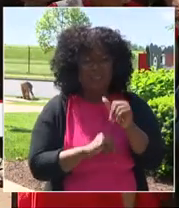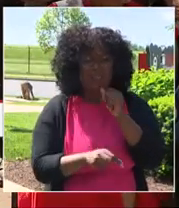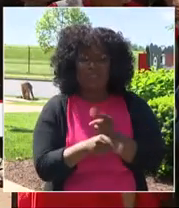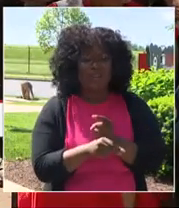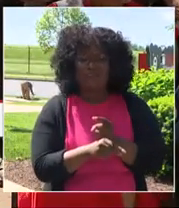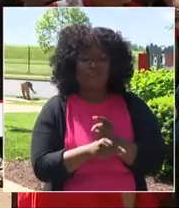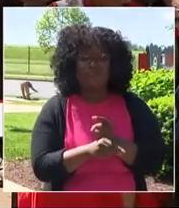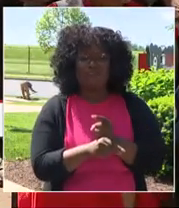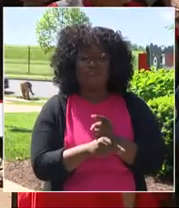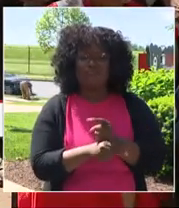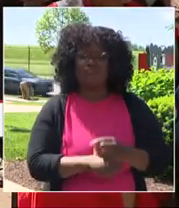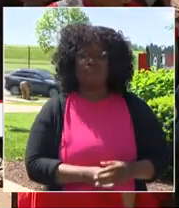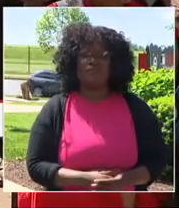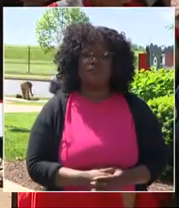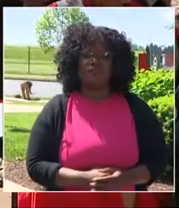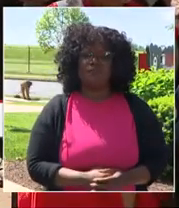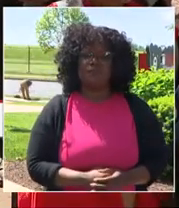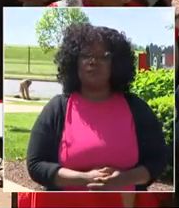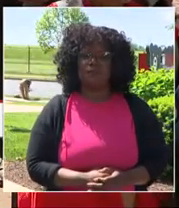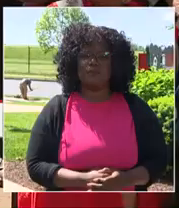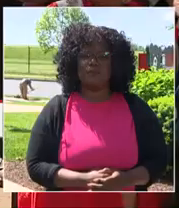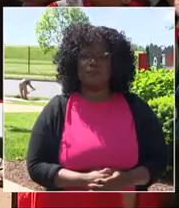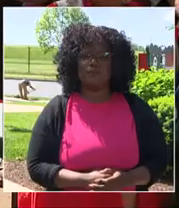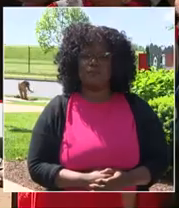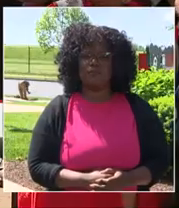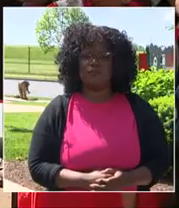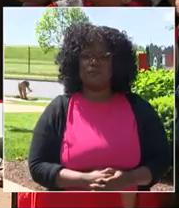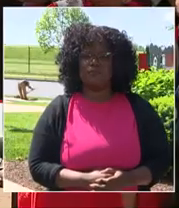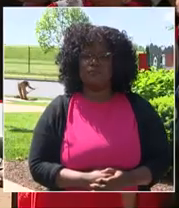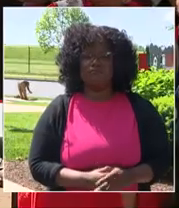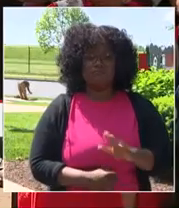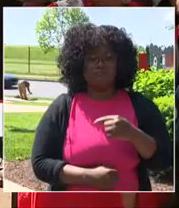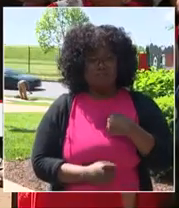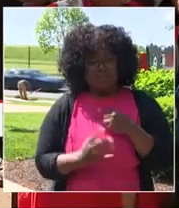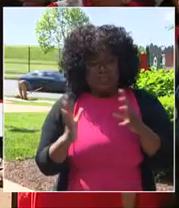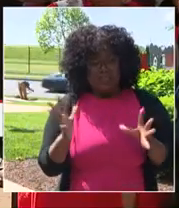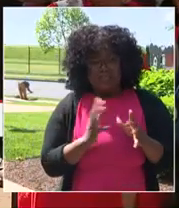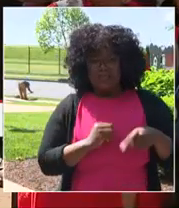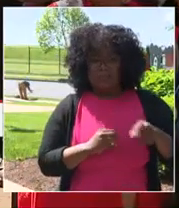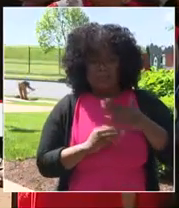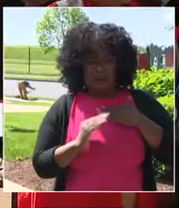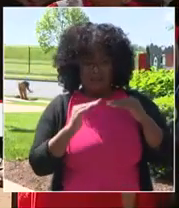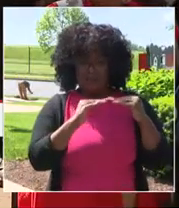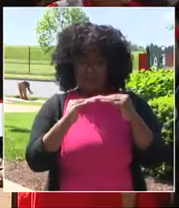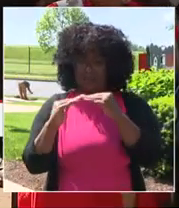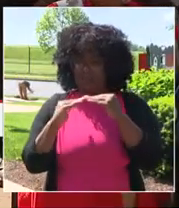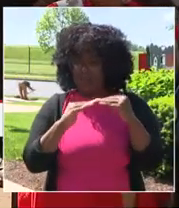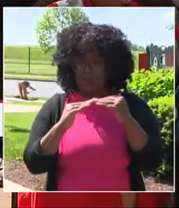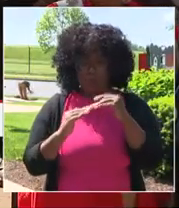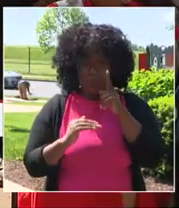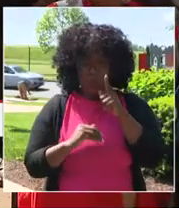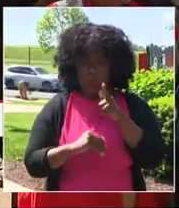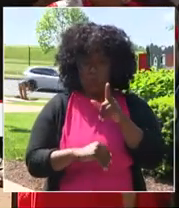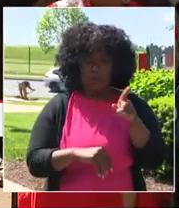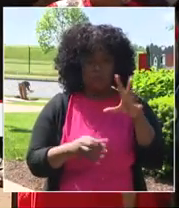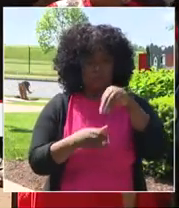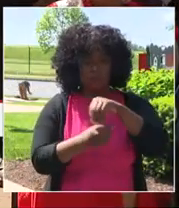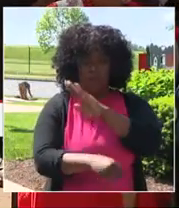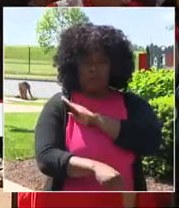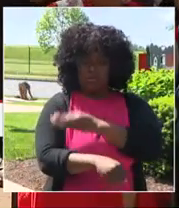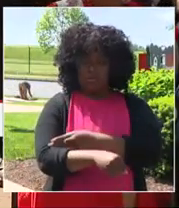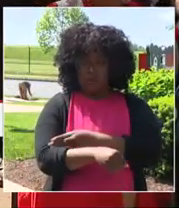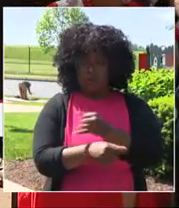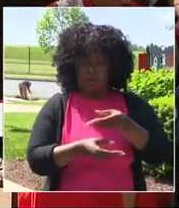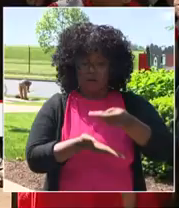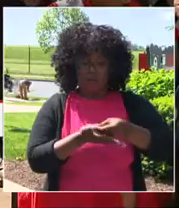my colleagues, particularly those on the Energy and Commerce Committee, to reject all